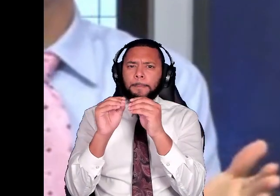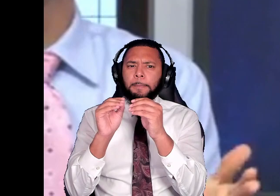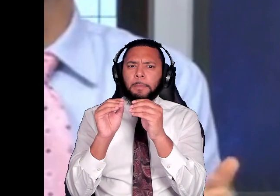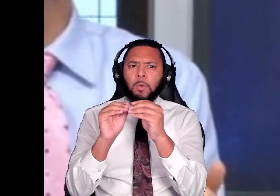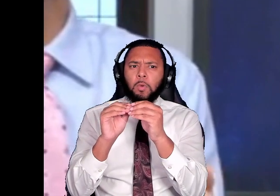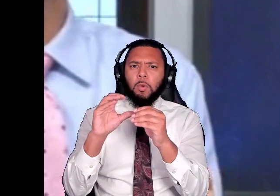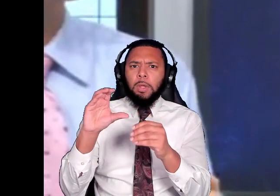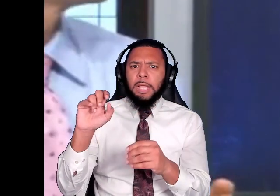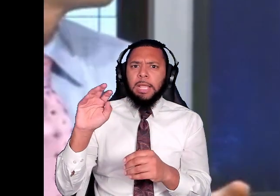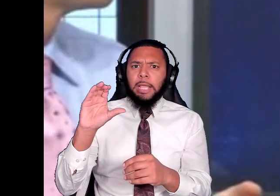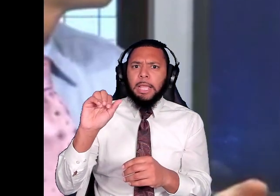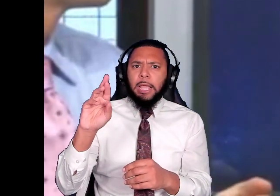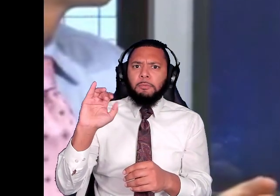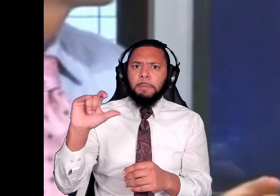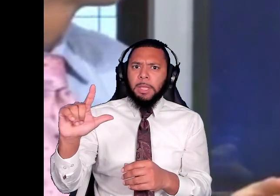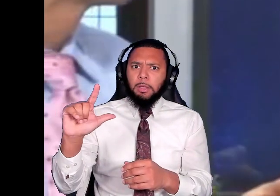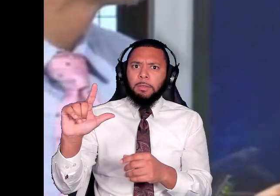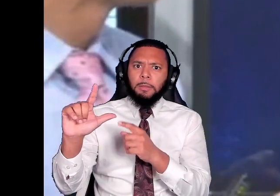thinking about making more money.